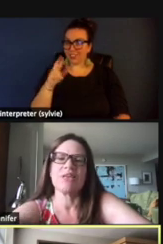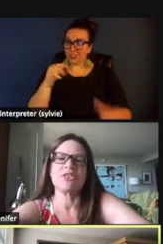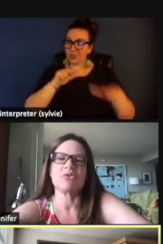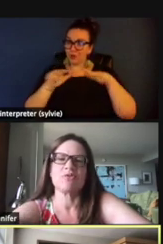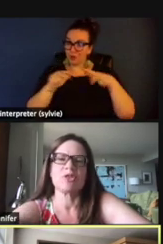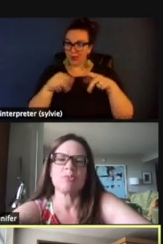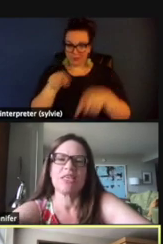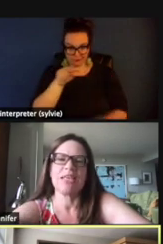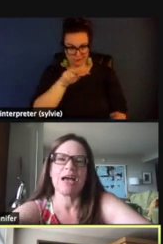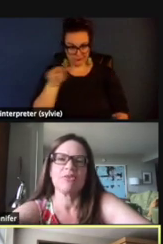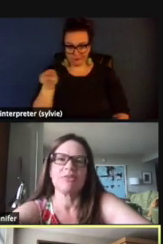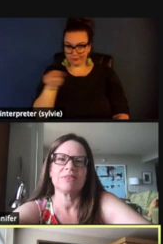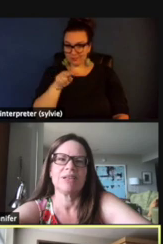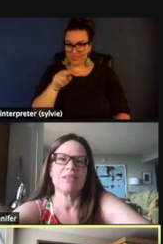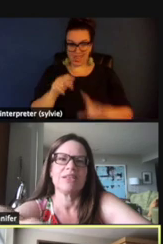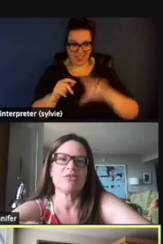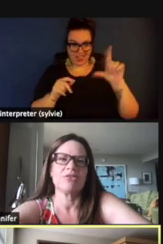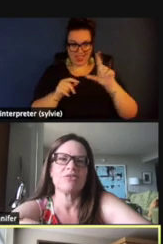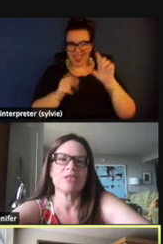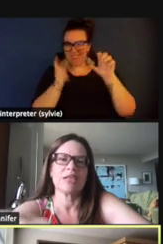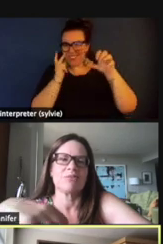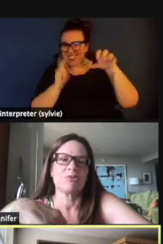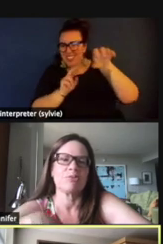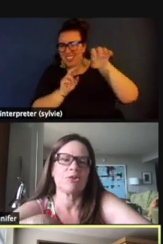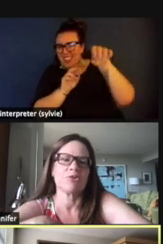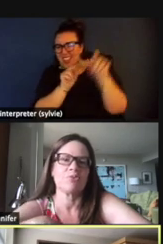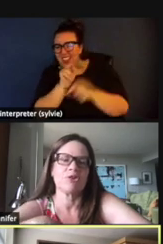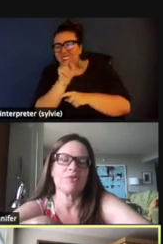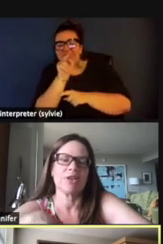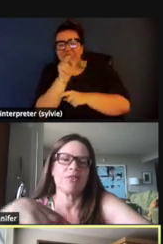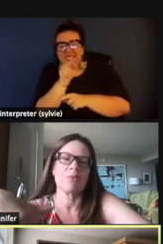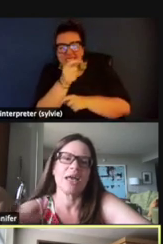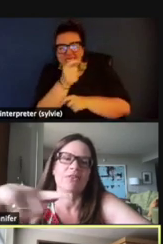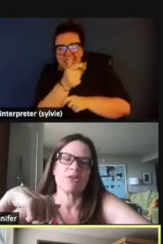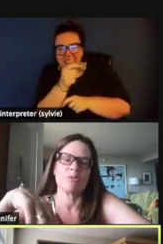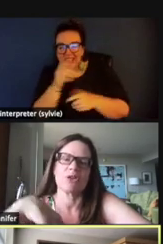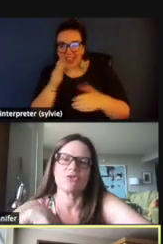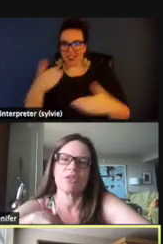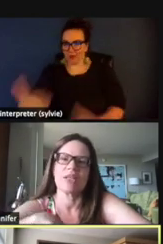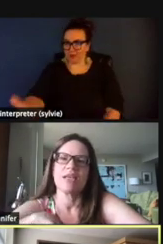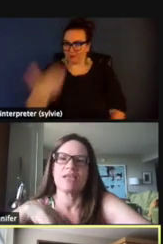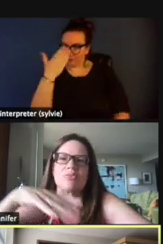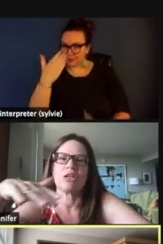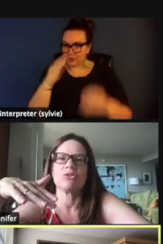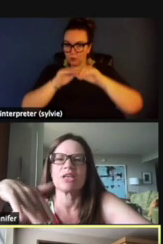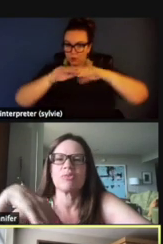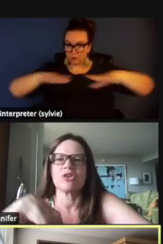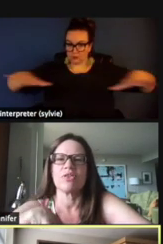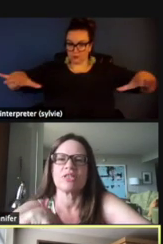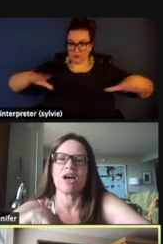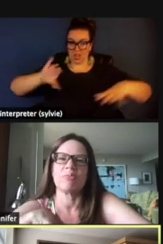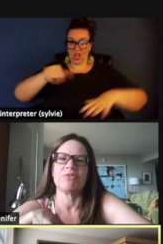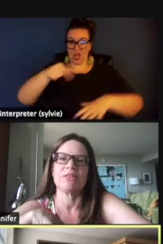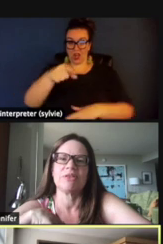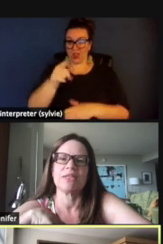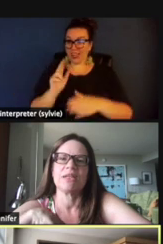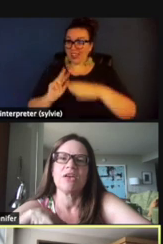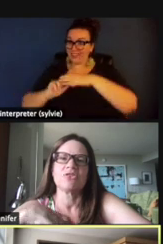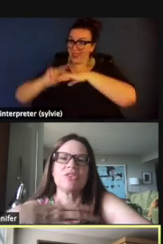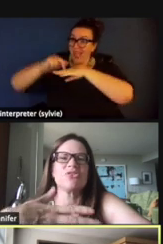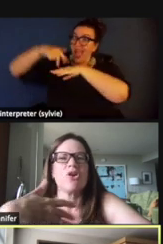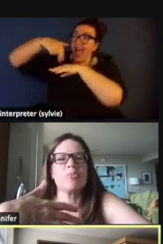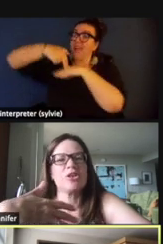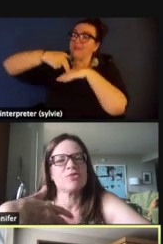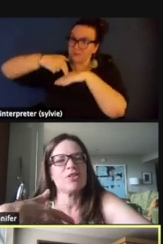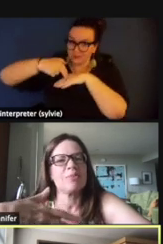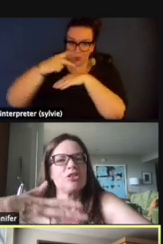on the left is sort of just peeking out. And then here you can get a little closer look of it. And then we have another picture that is what it looks like when you're on the top of it, right? So